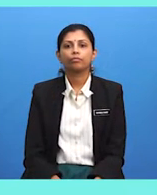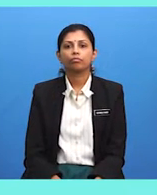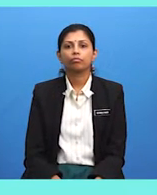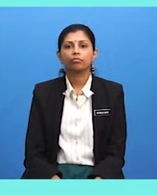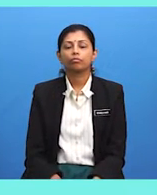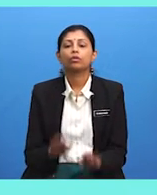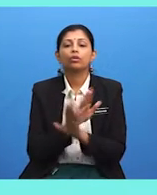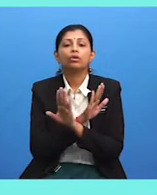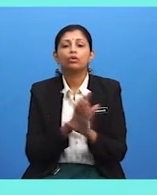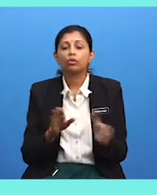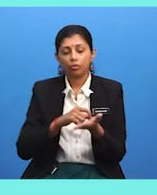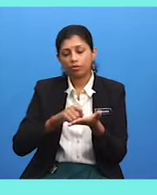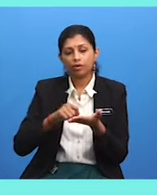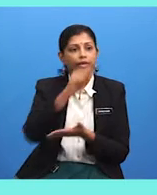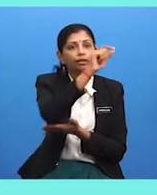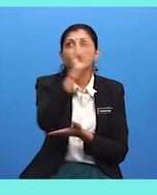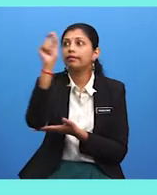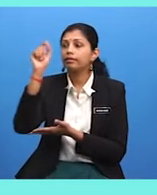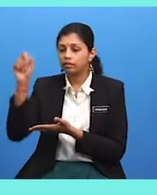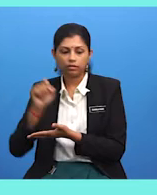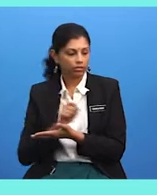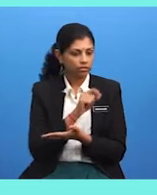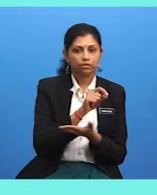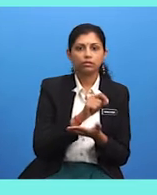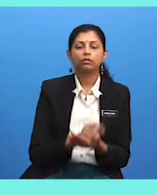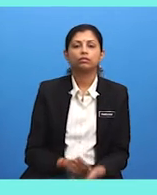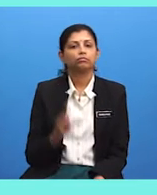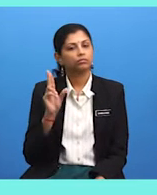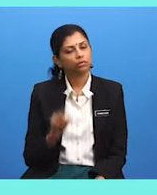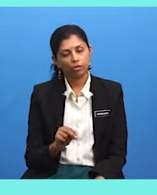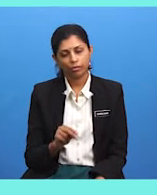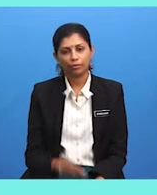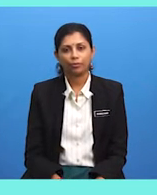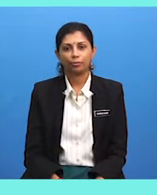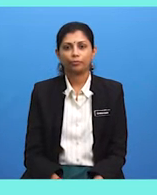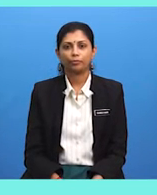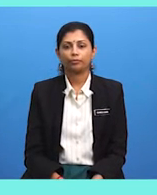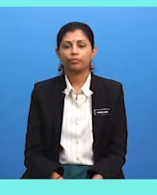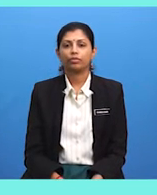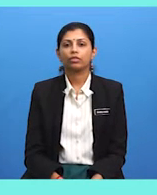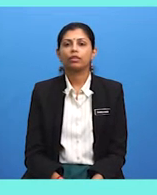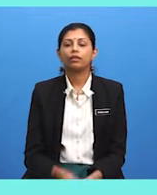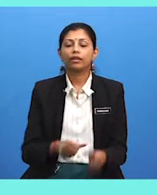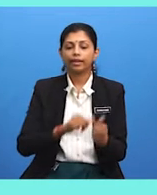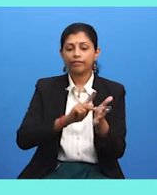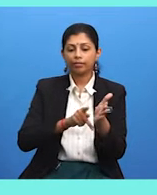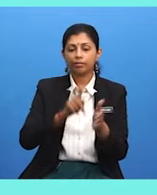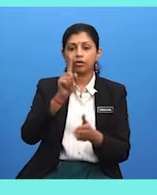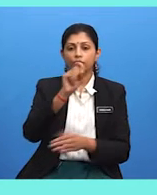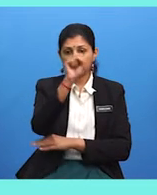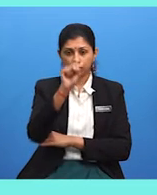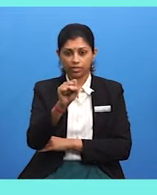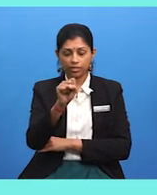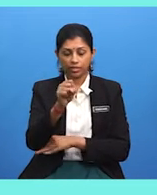write your answers elsewhere. For every part of the question, you are given